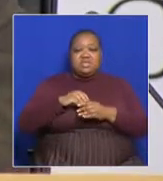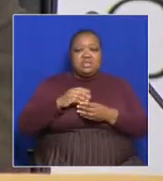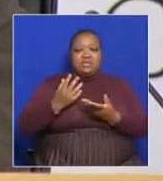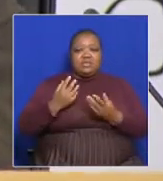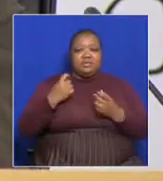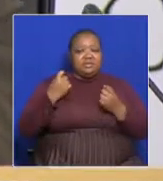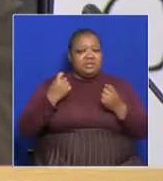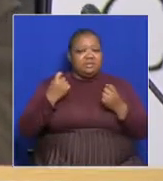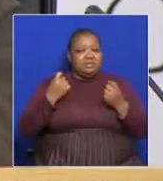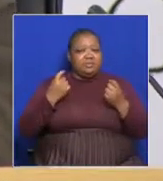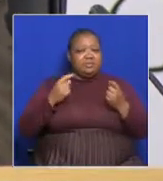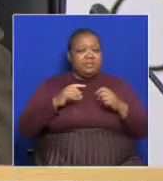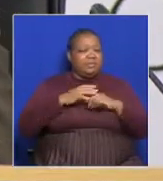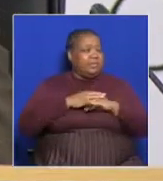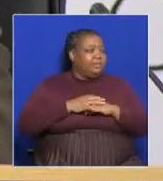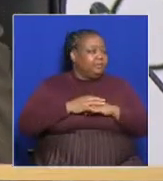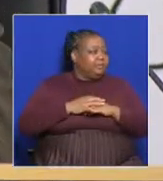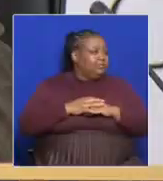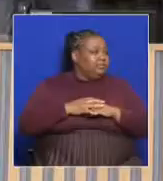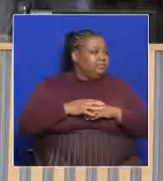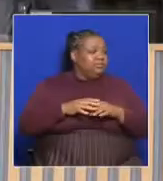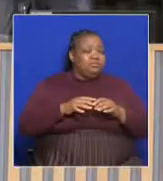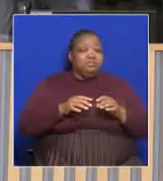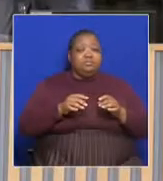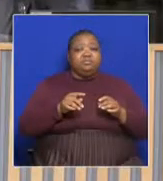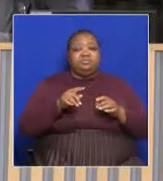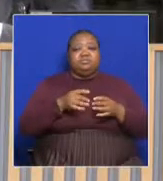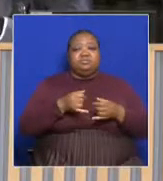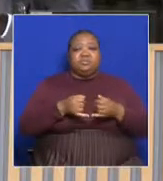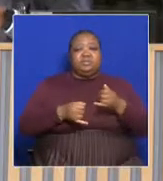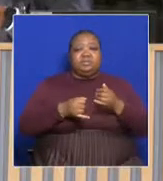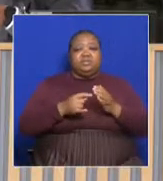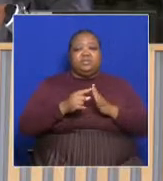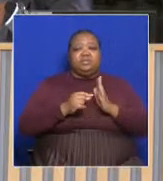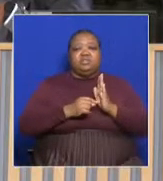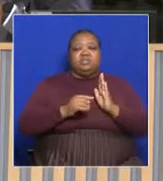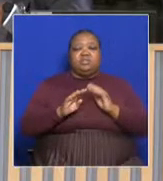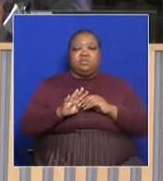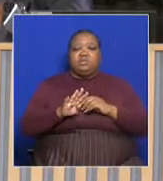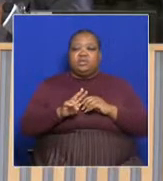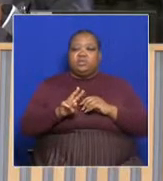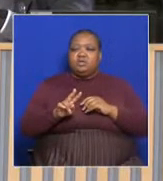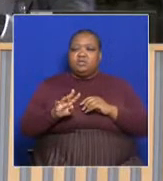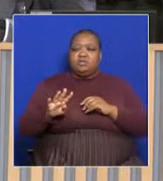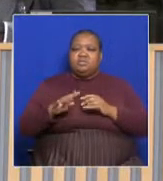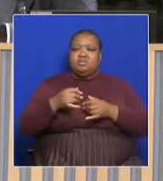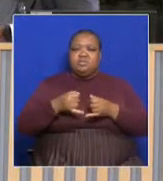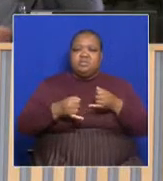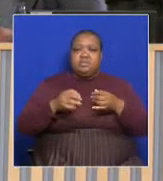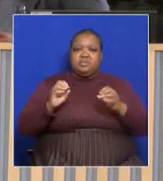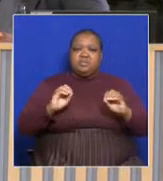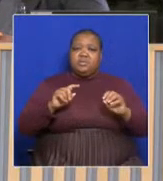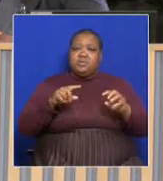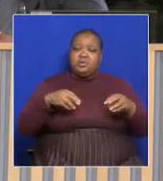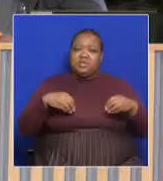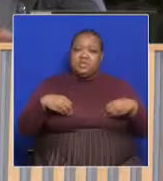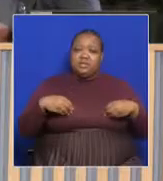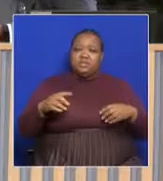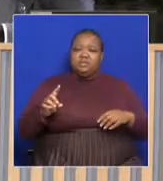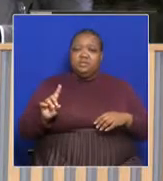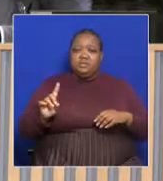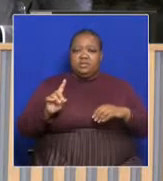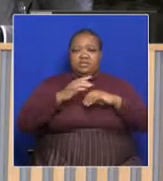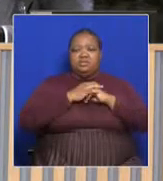24th no, of Colonel, June? there's no mistake about the date of the 24th. You have accepted, or at least you are